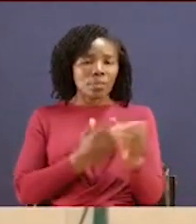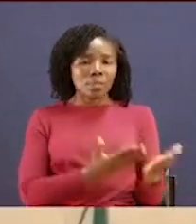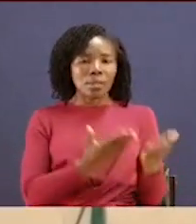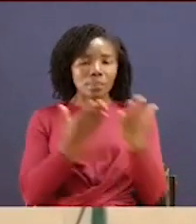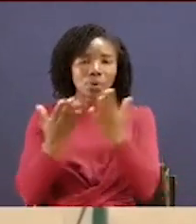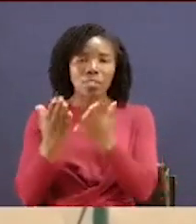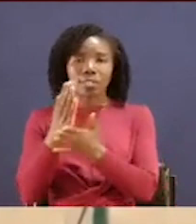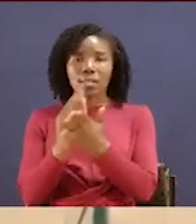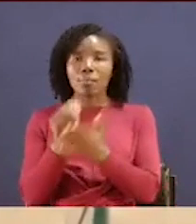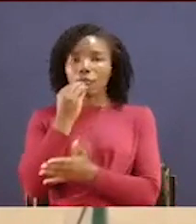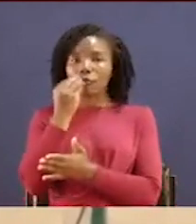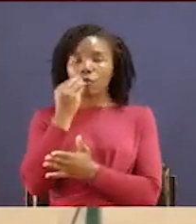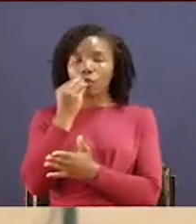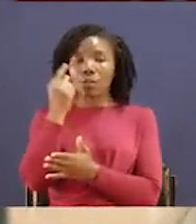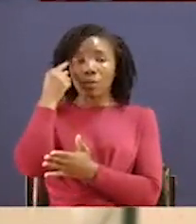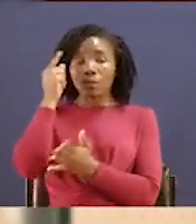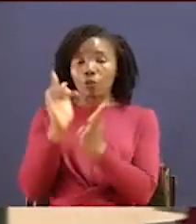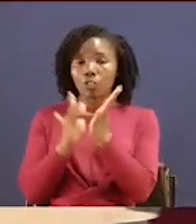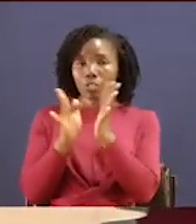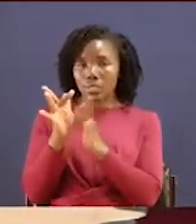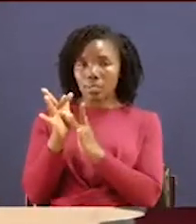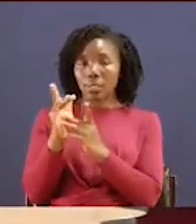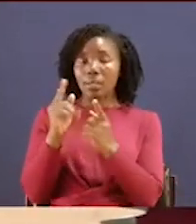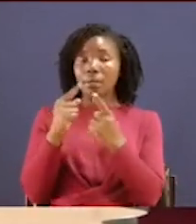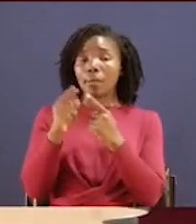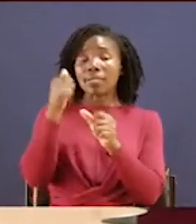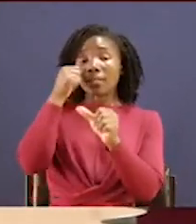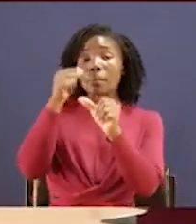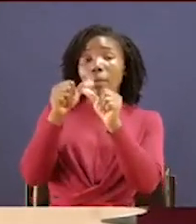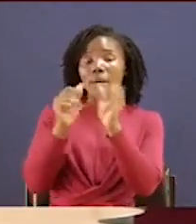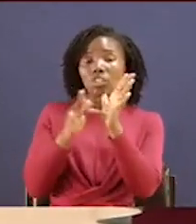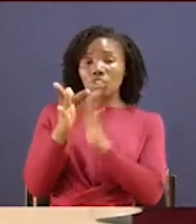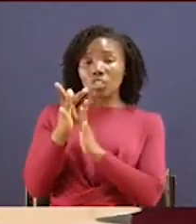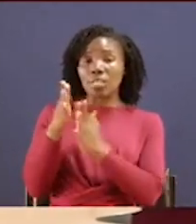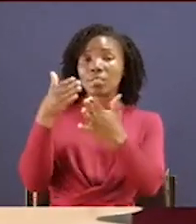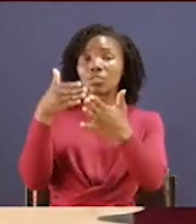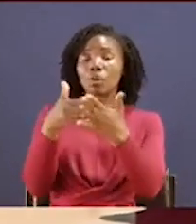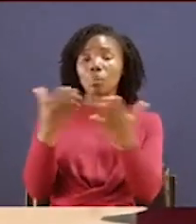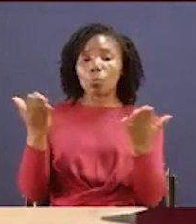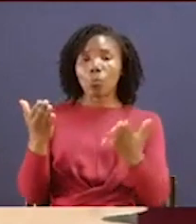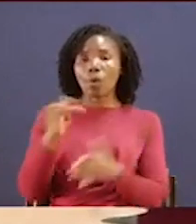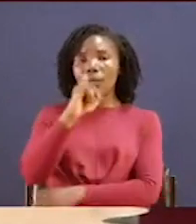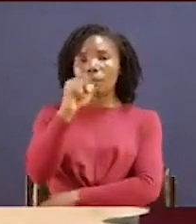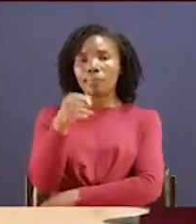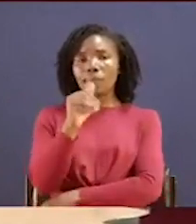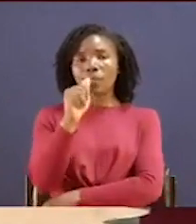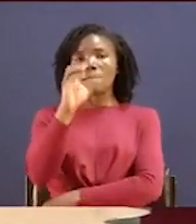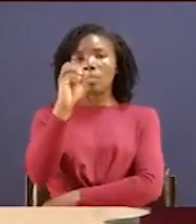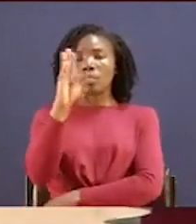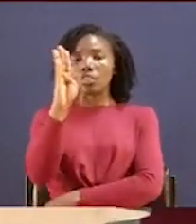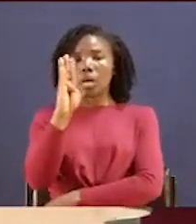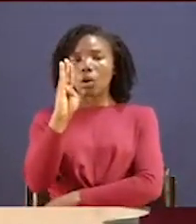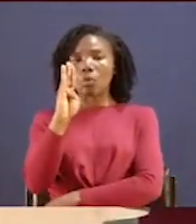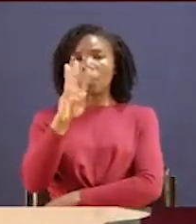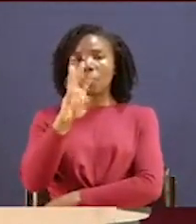they actually had brought. Remember, Jesus stopped at Jacob's well. The disciples, all of them,